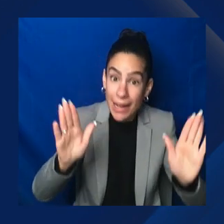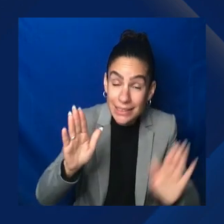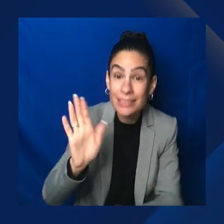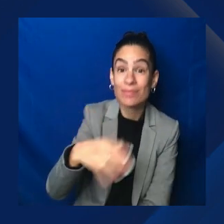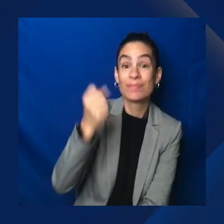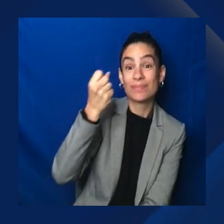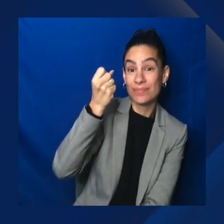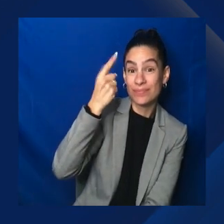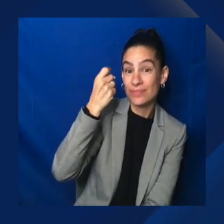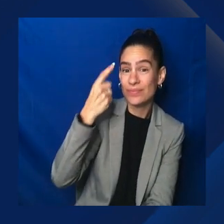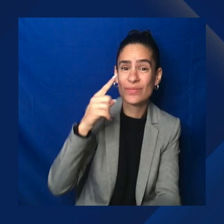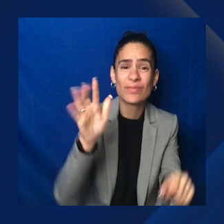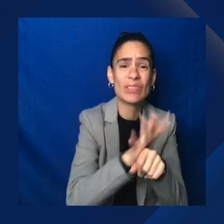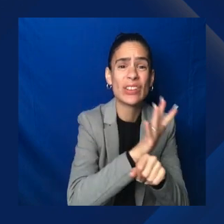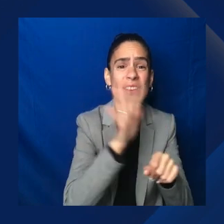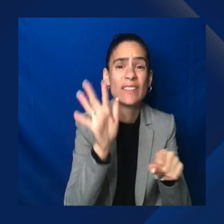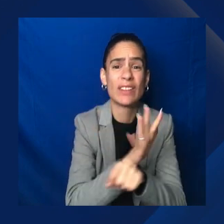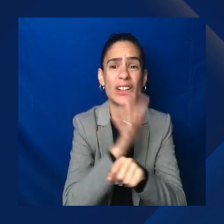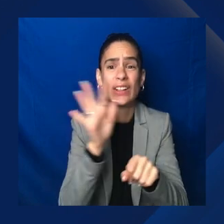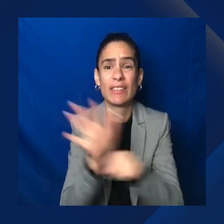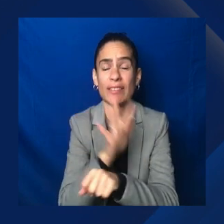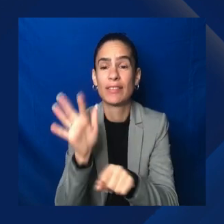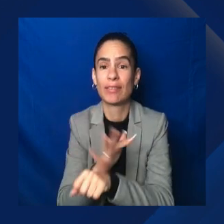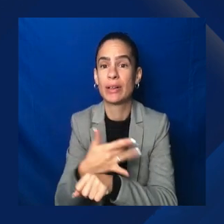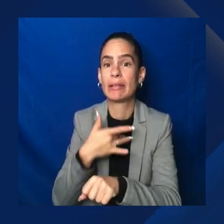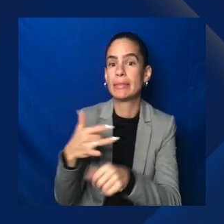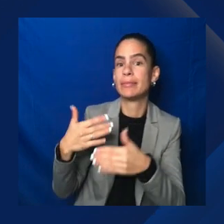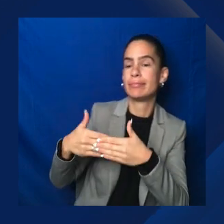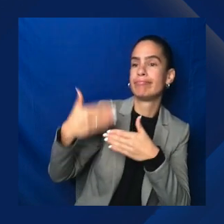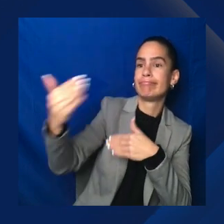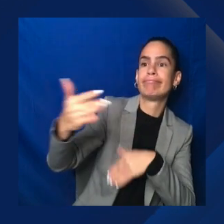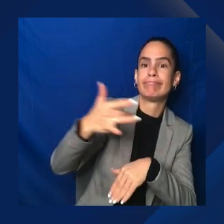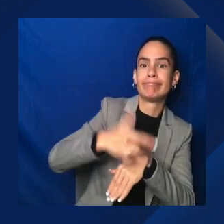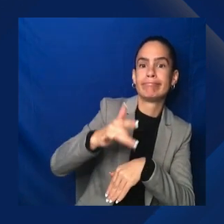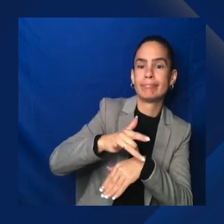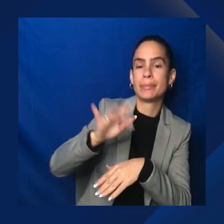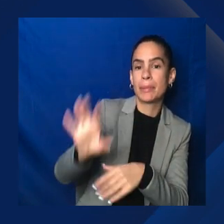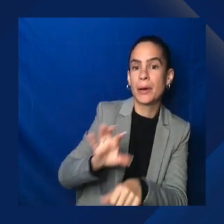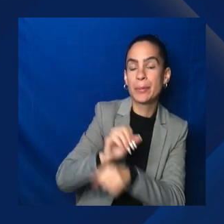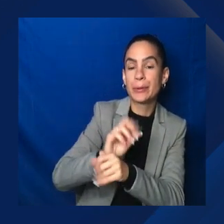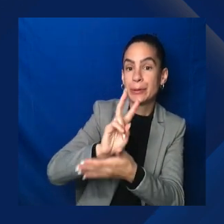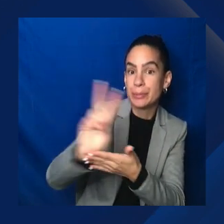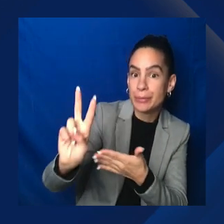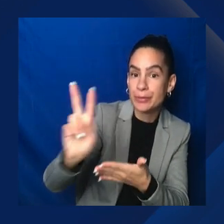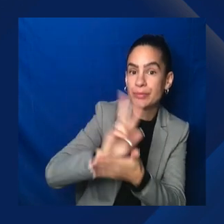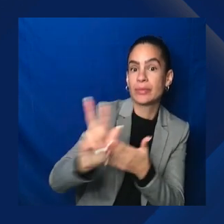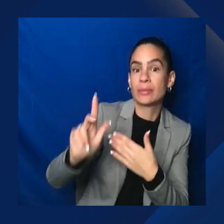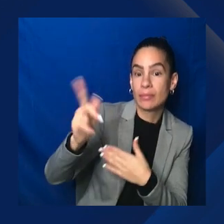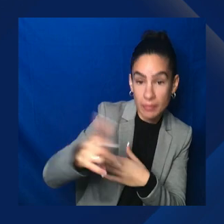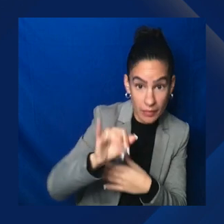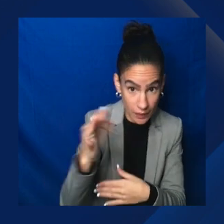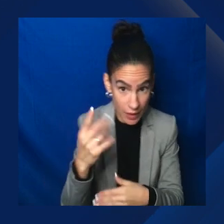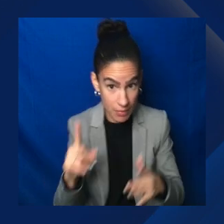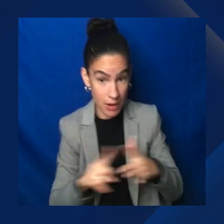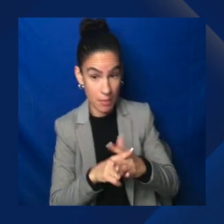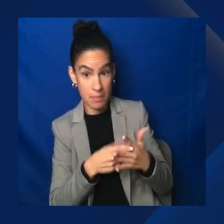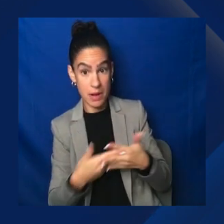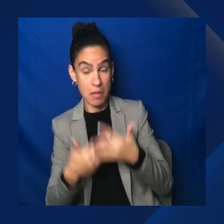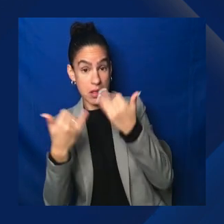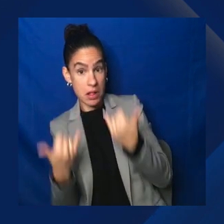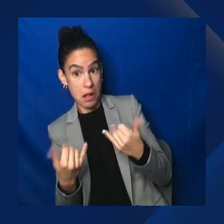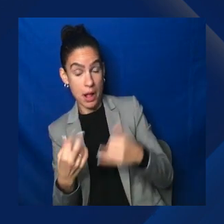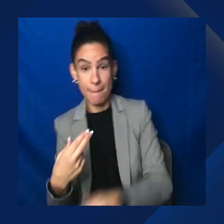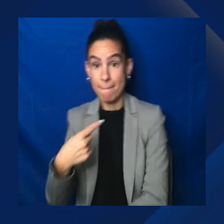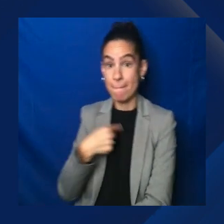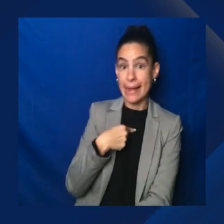usually 2 to 3 weeks out. So when you have an issue with a newborn or yourself as you're pregnant, it's very difficult